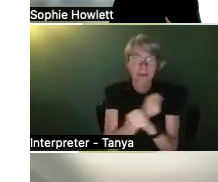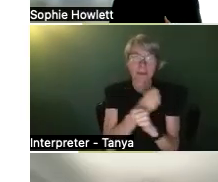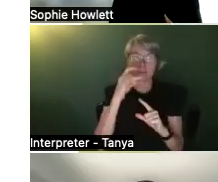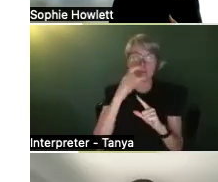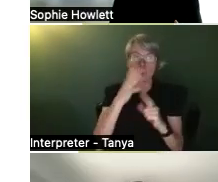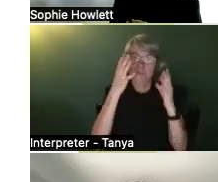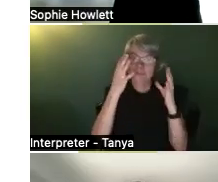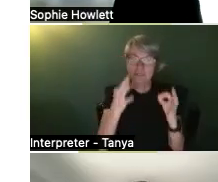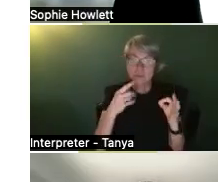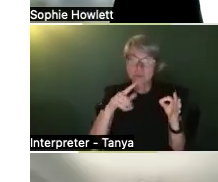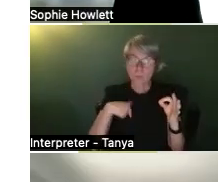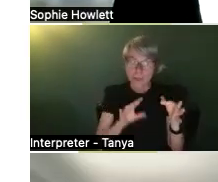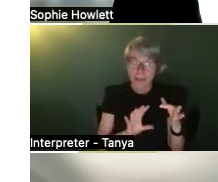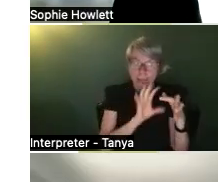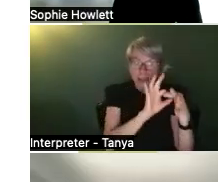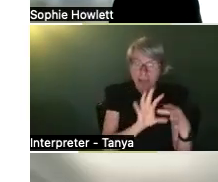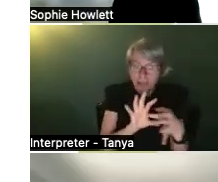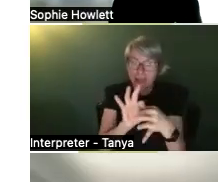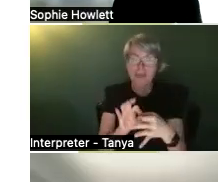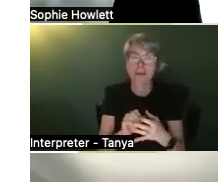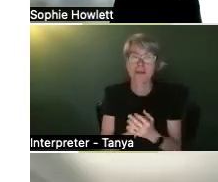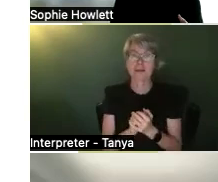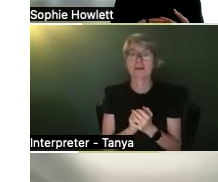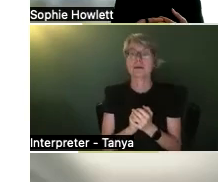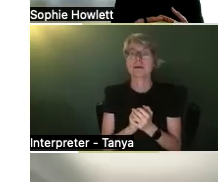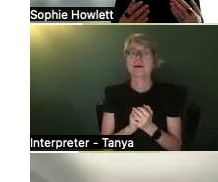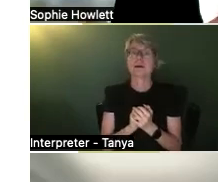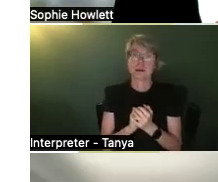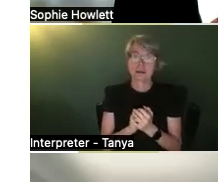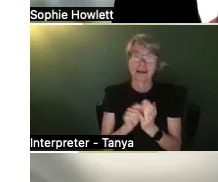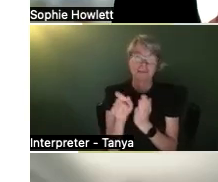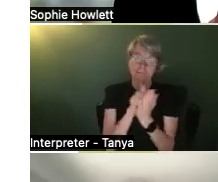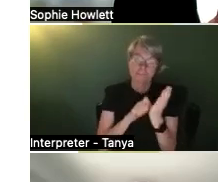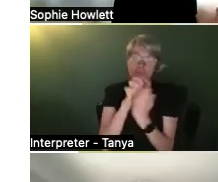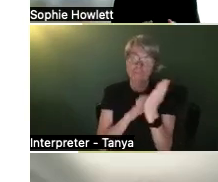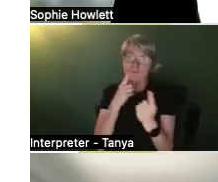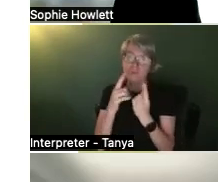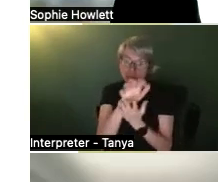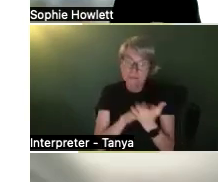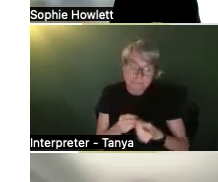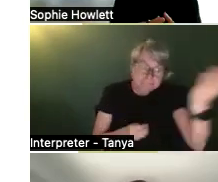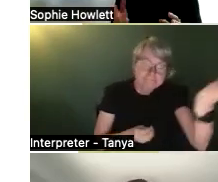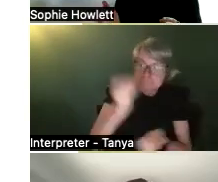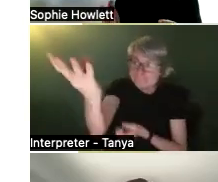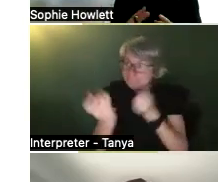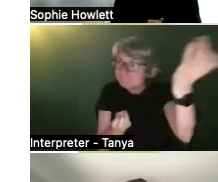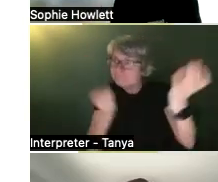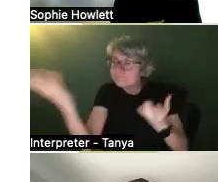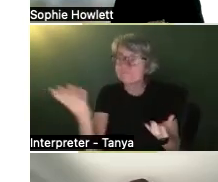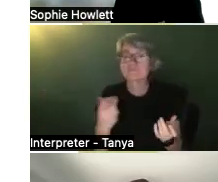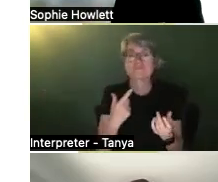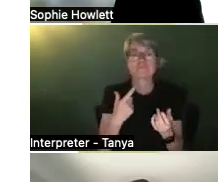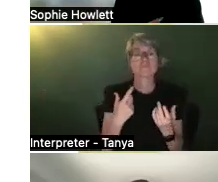makers. We have written a lot of submissions and we're getting our message out. And we hope